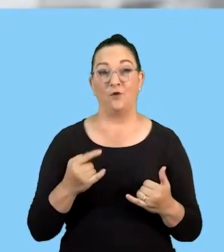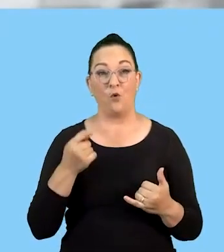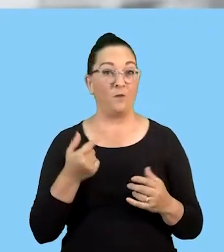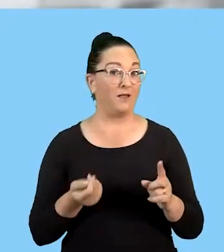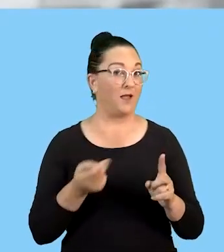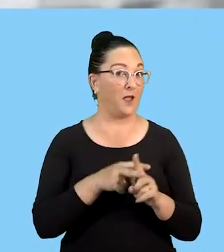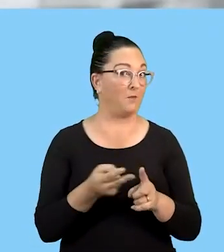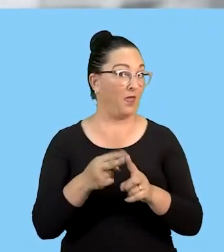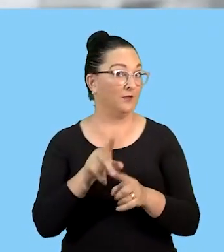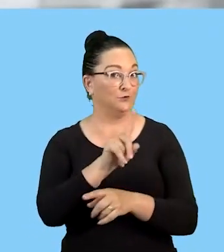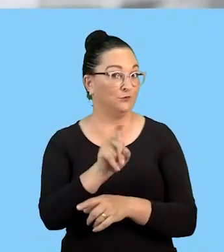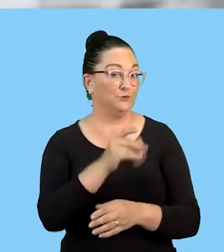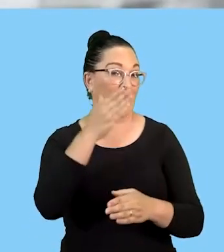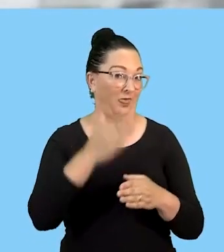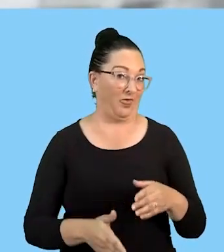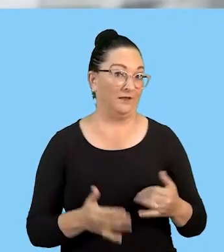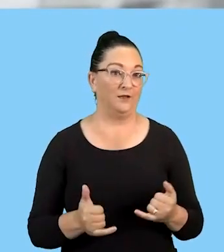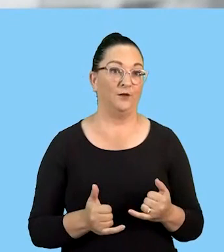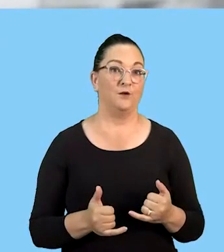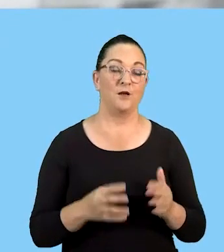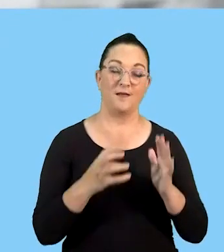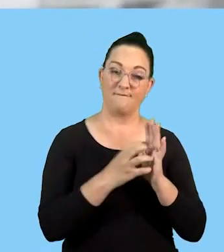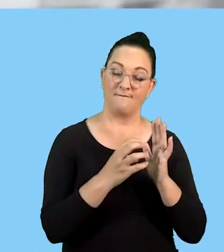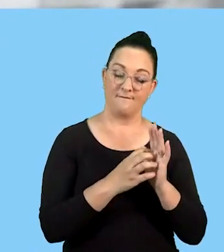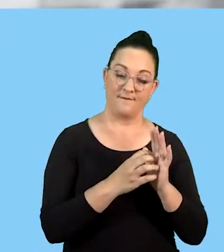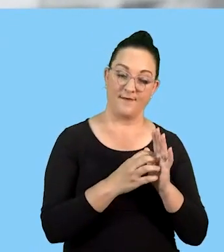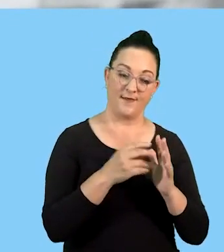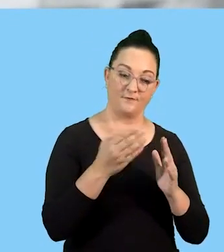to the end of our application questions. So we're going to take